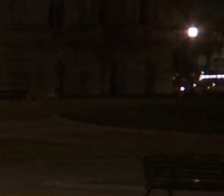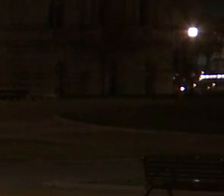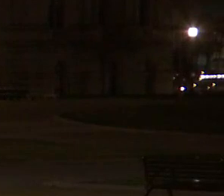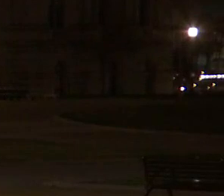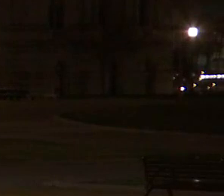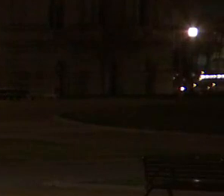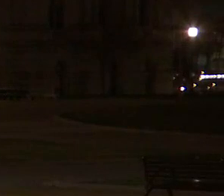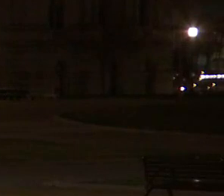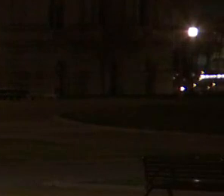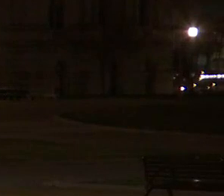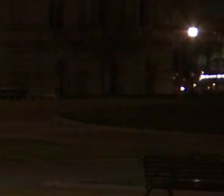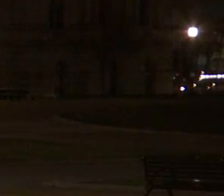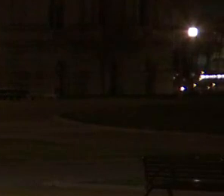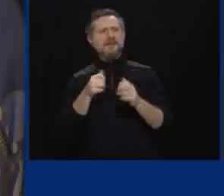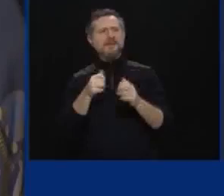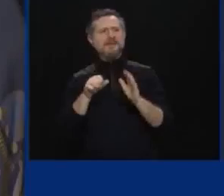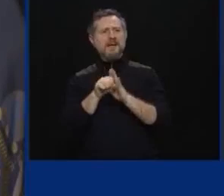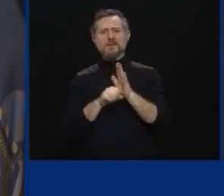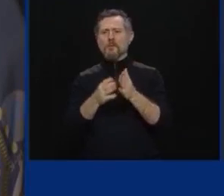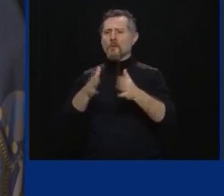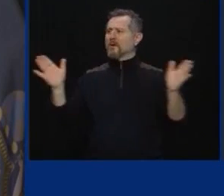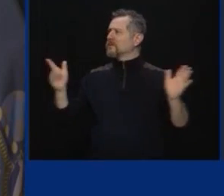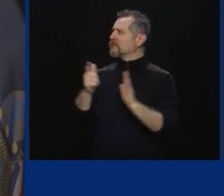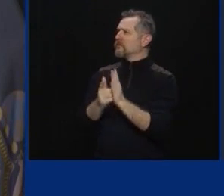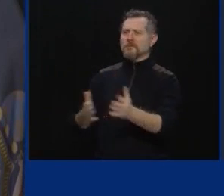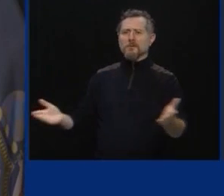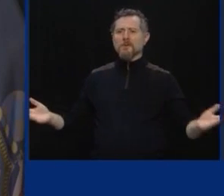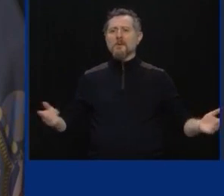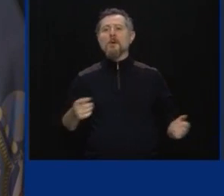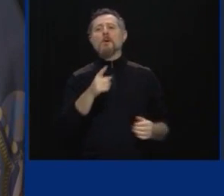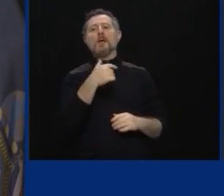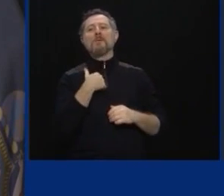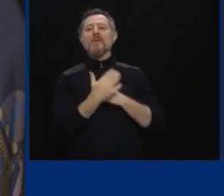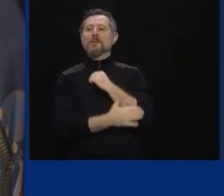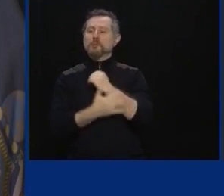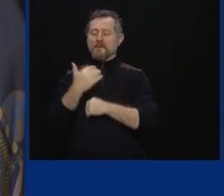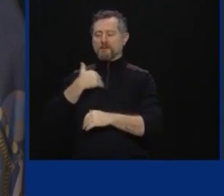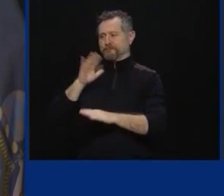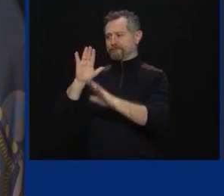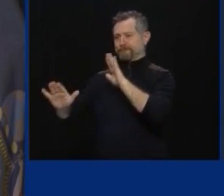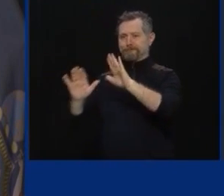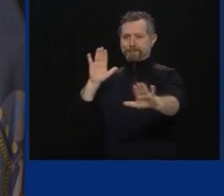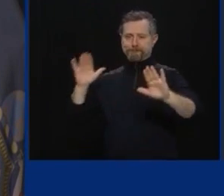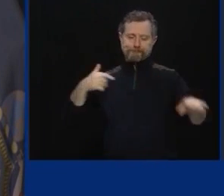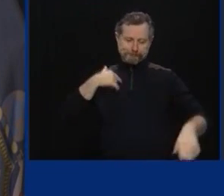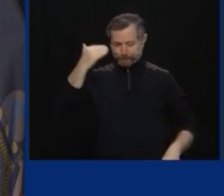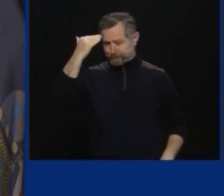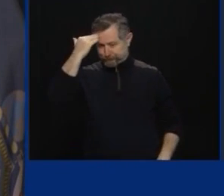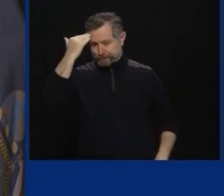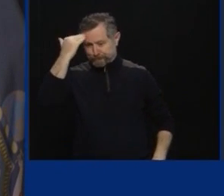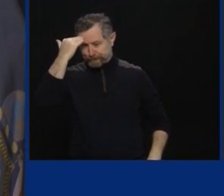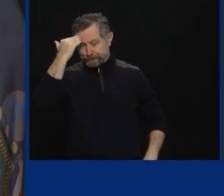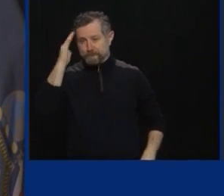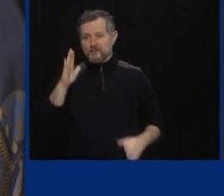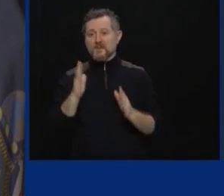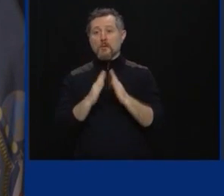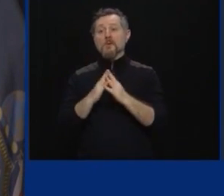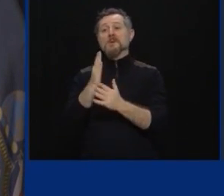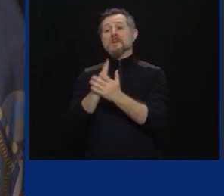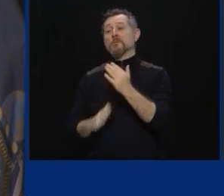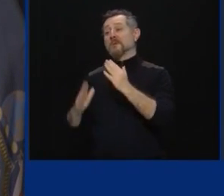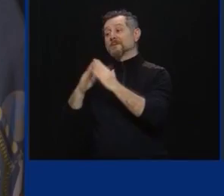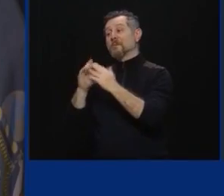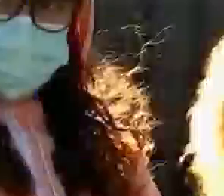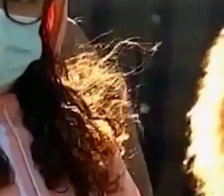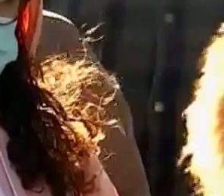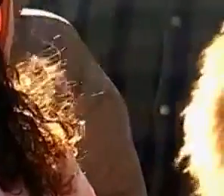on vaccinations and boosters. Well, every county is different, and I've spoken to many of them. Some county executives have asked